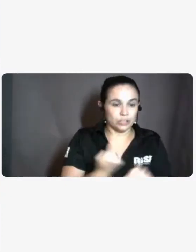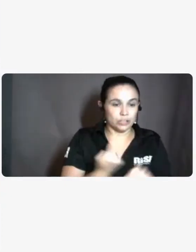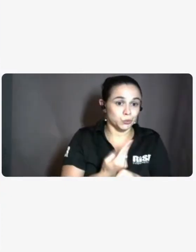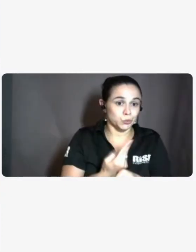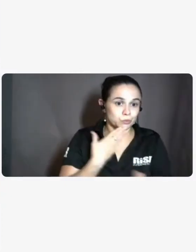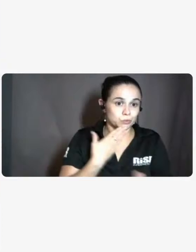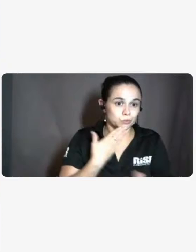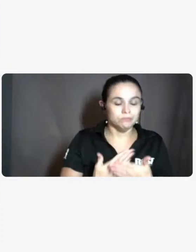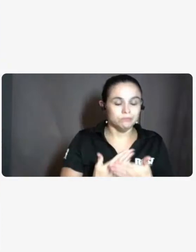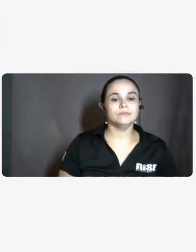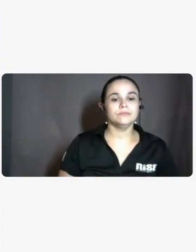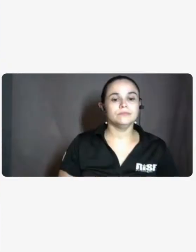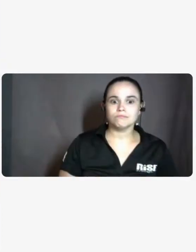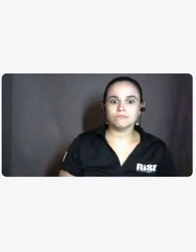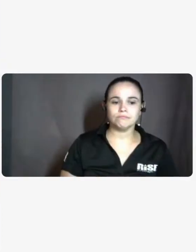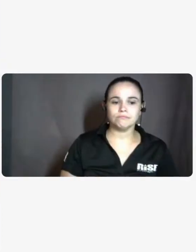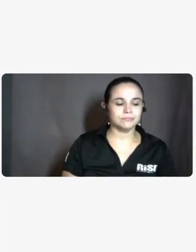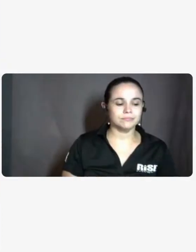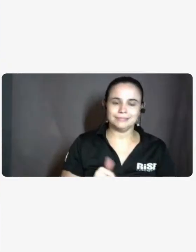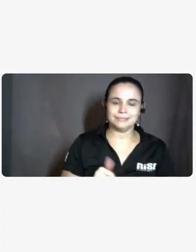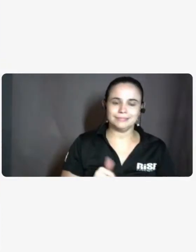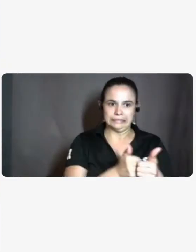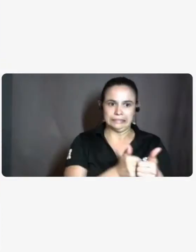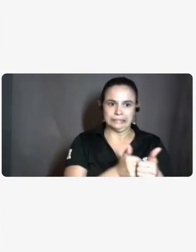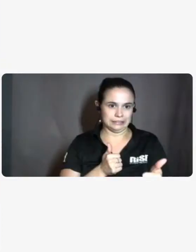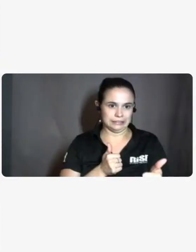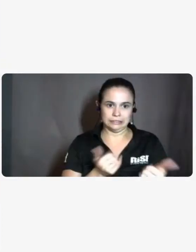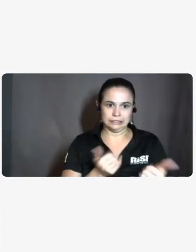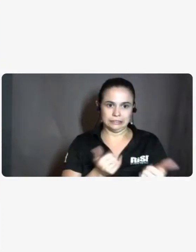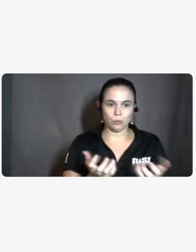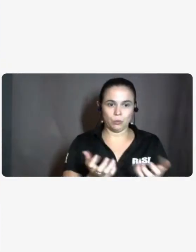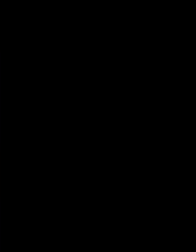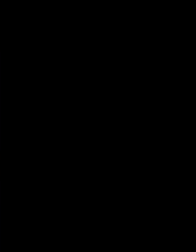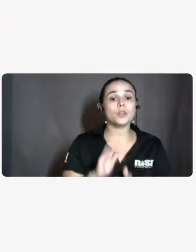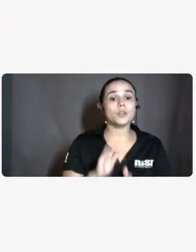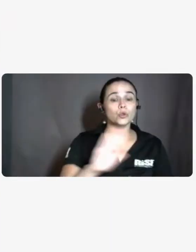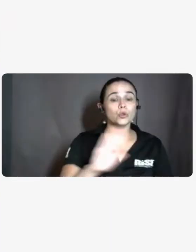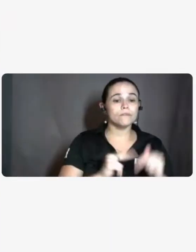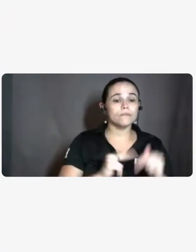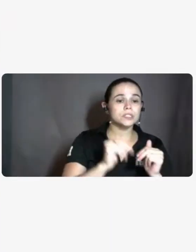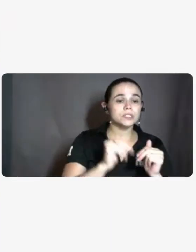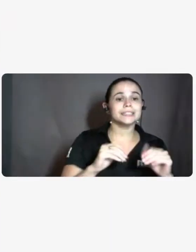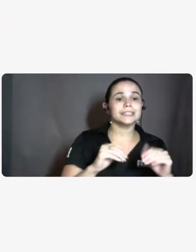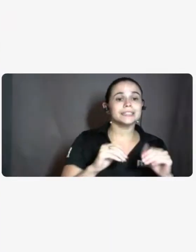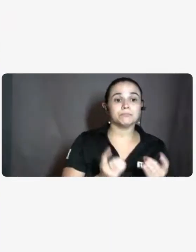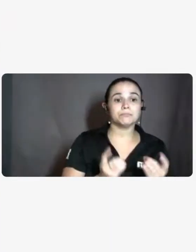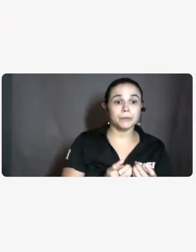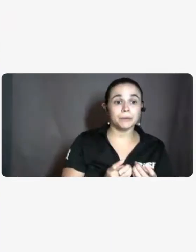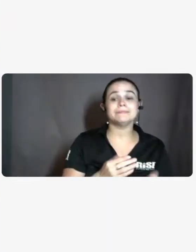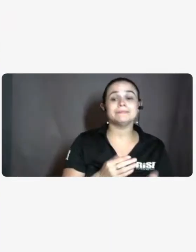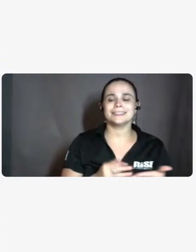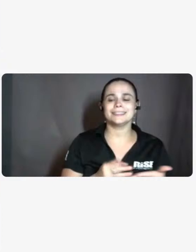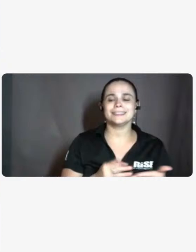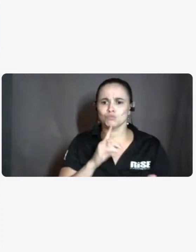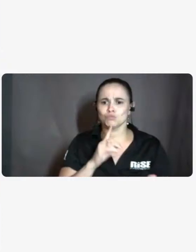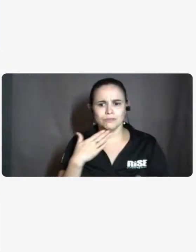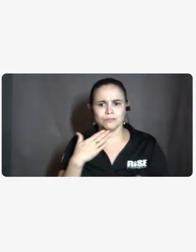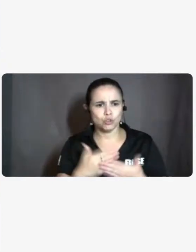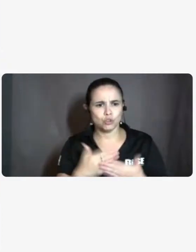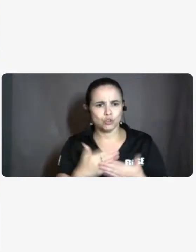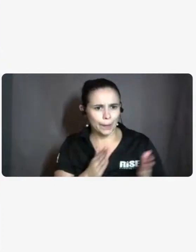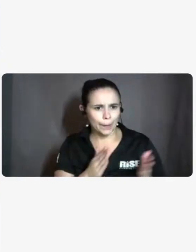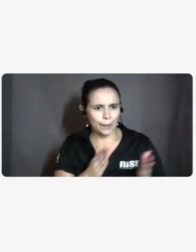what your facilities department and some really great planners and environmental